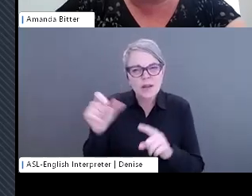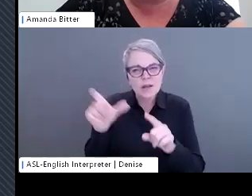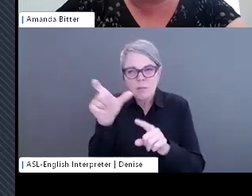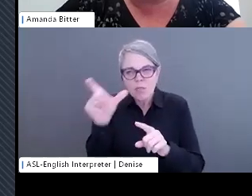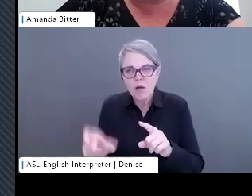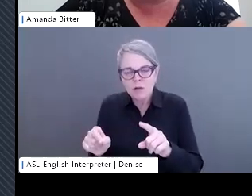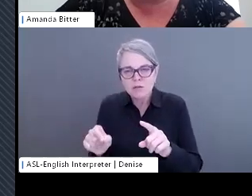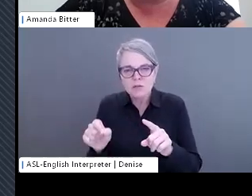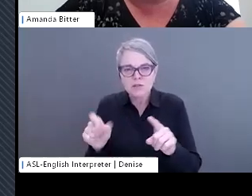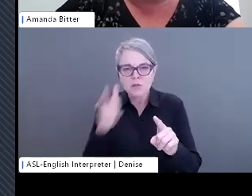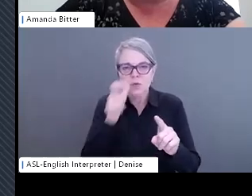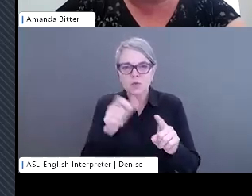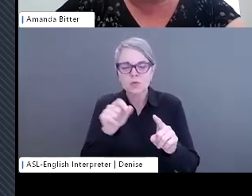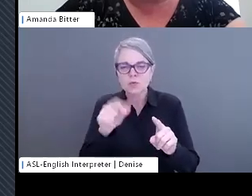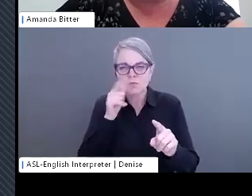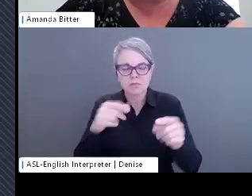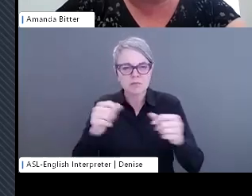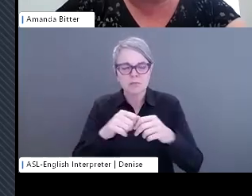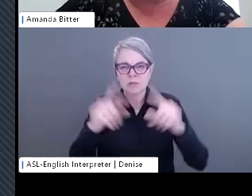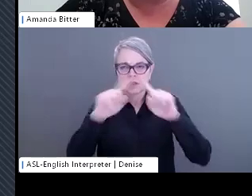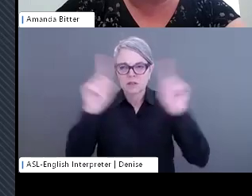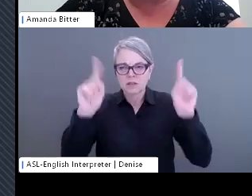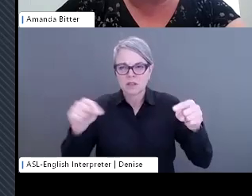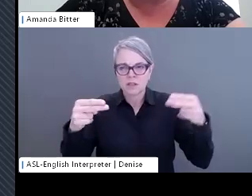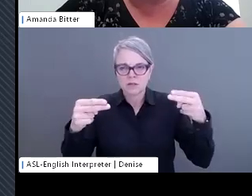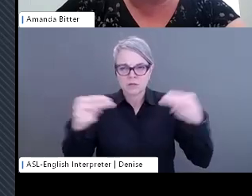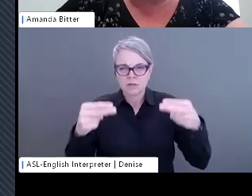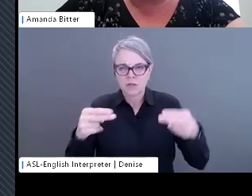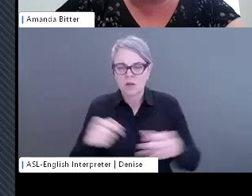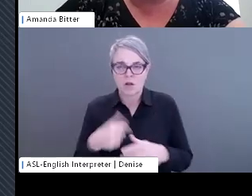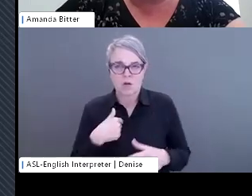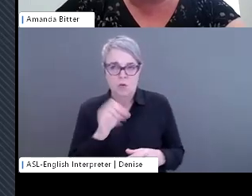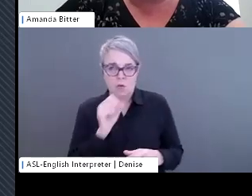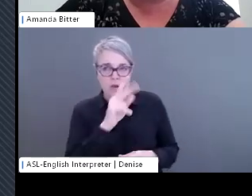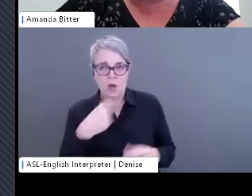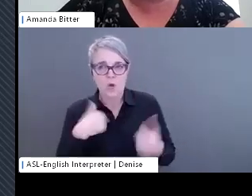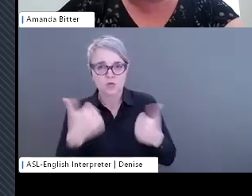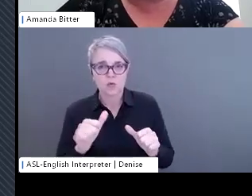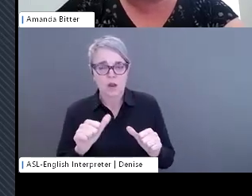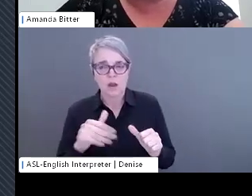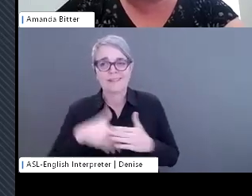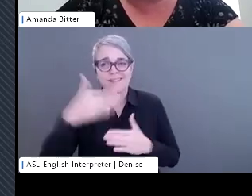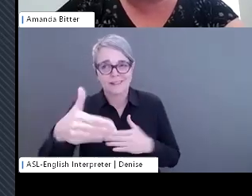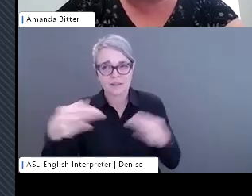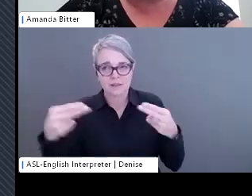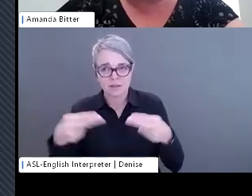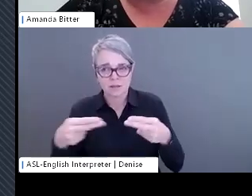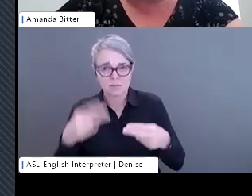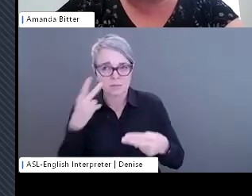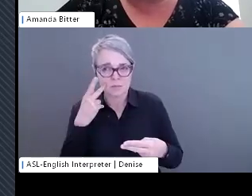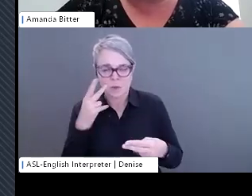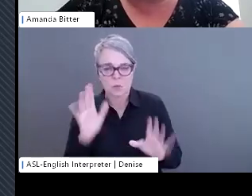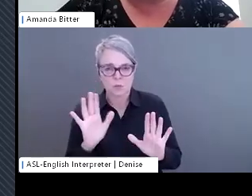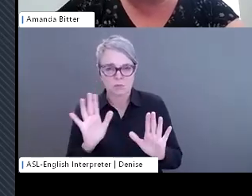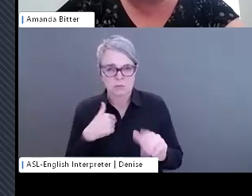of slides. Okay, so I'm going to move it forward. Oh, wait, I can't.